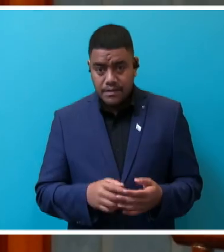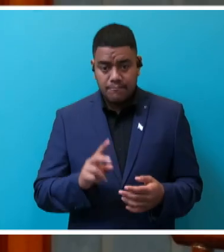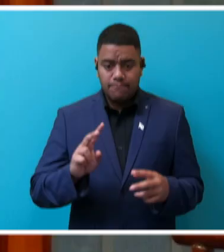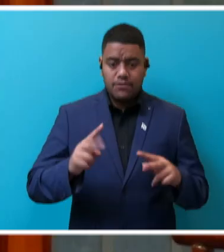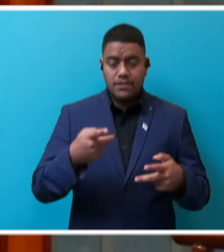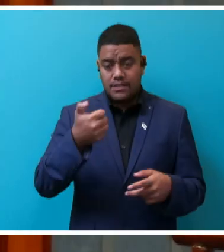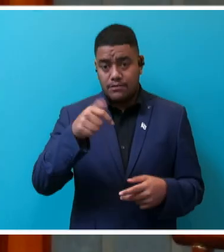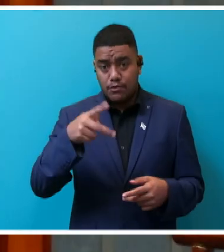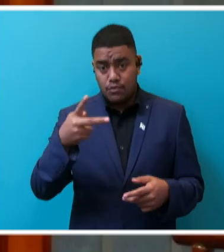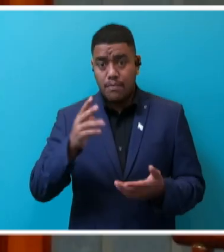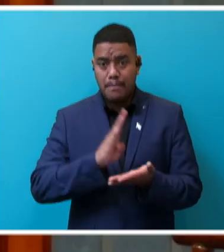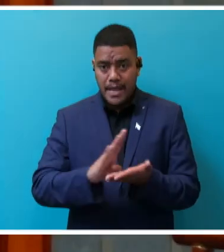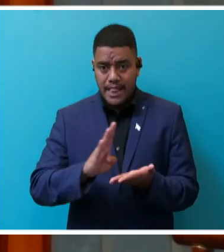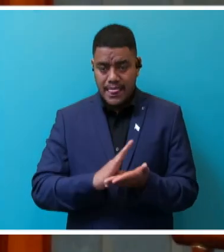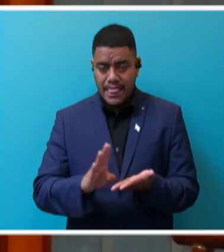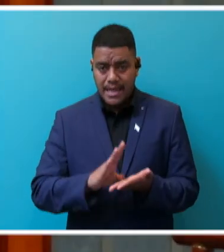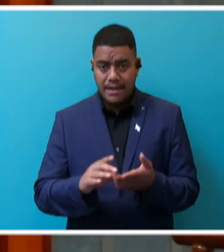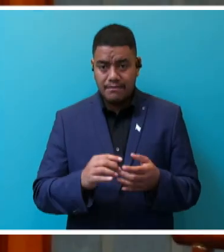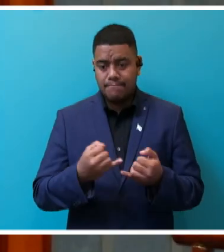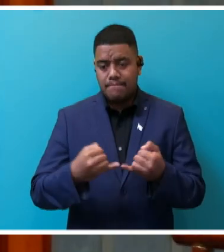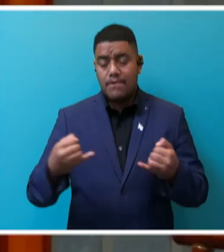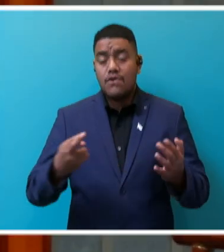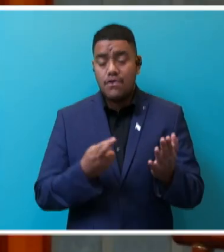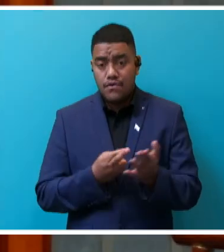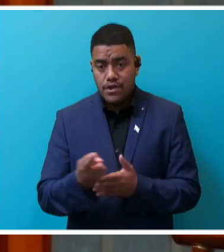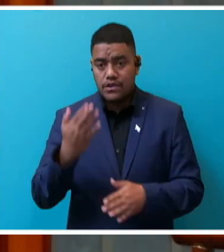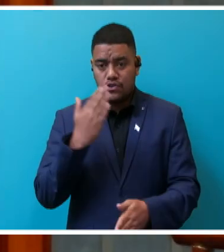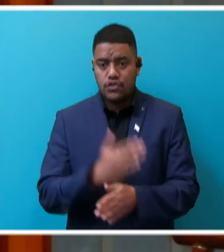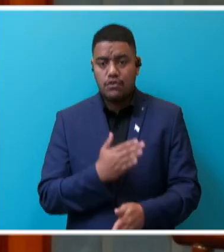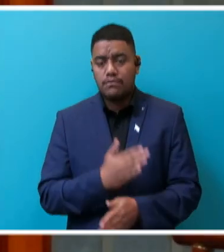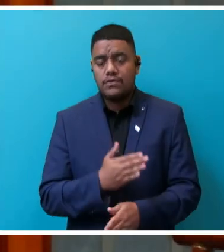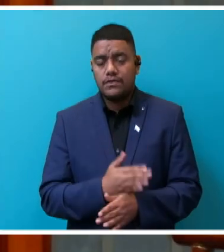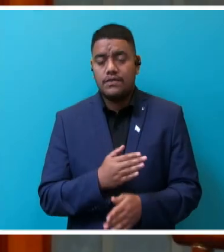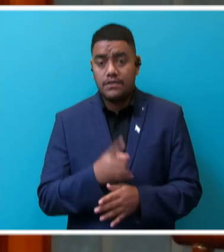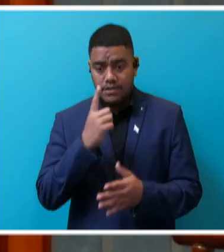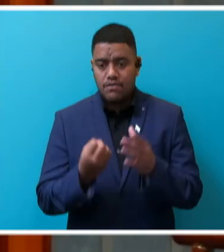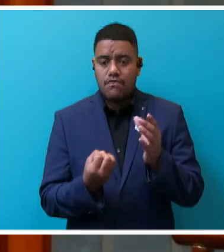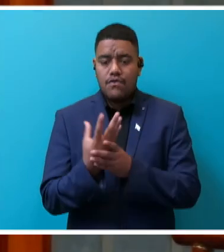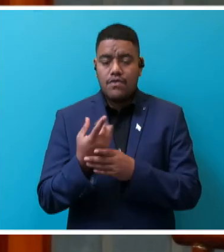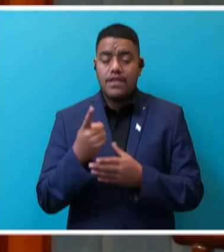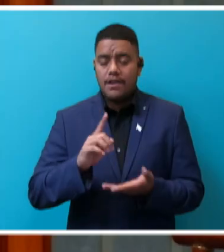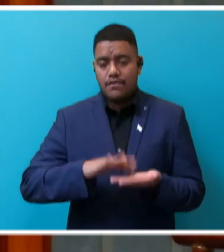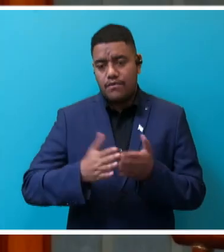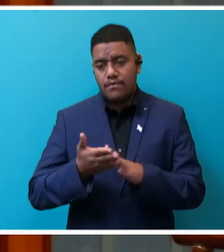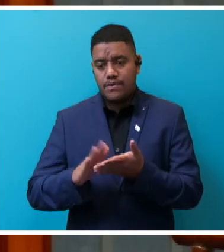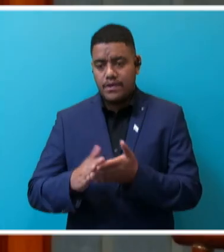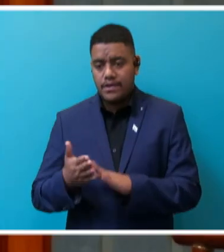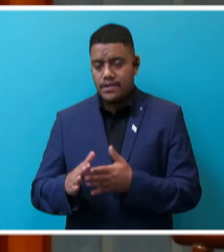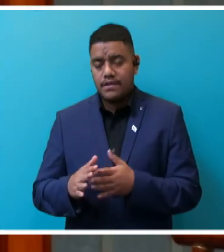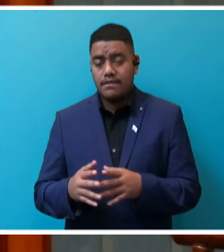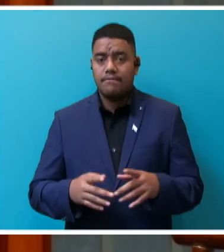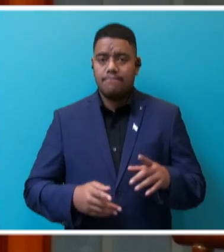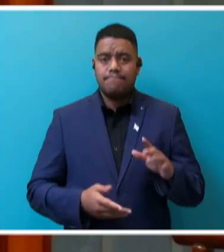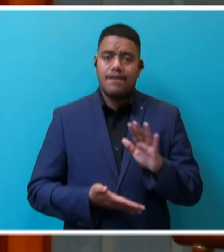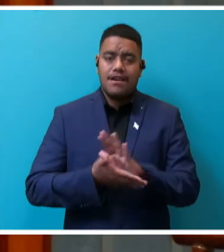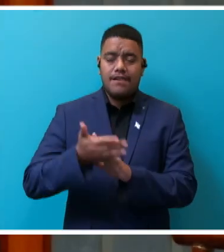billion investment pipeline into real jobs, business growth, and community prosperity.